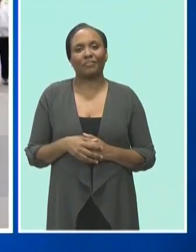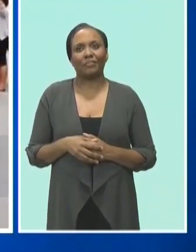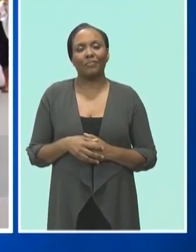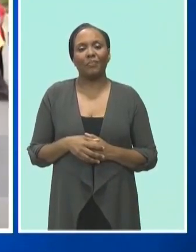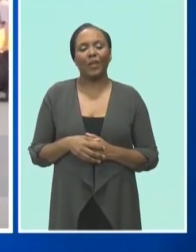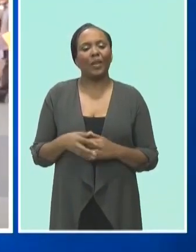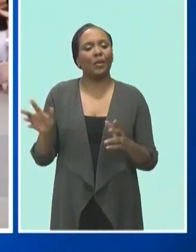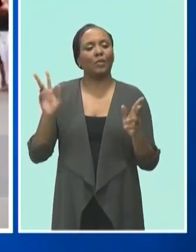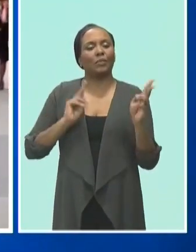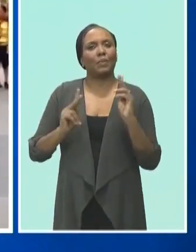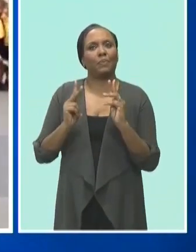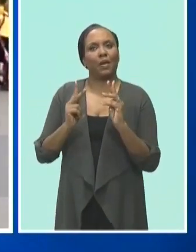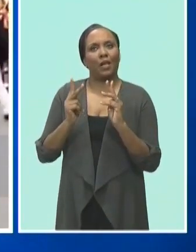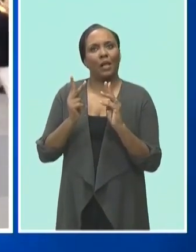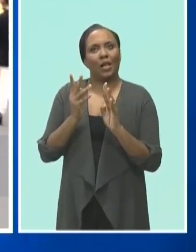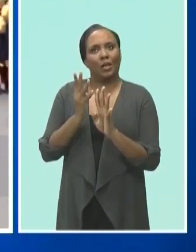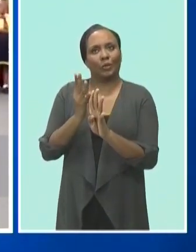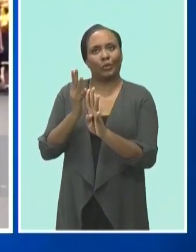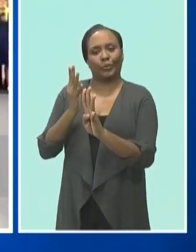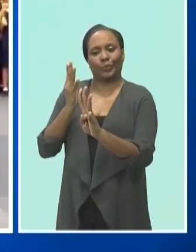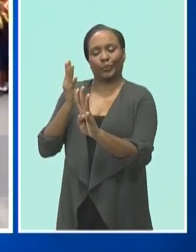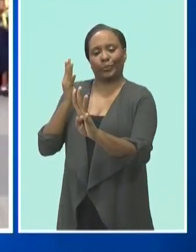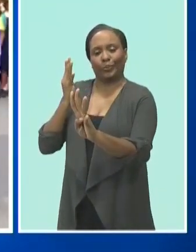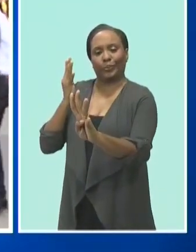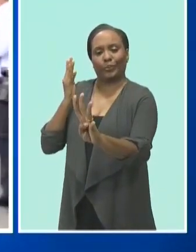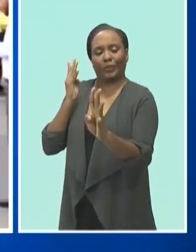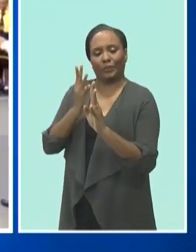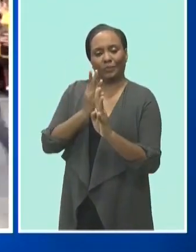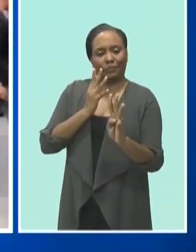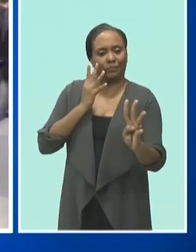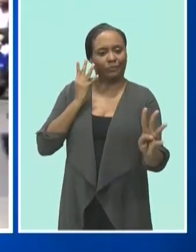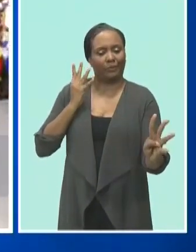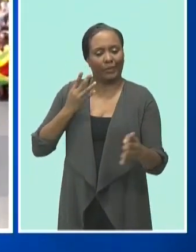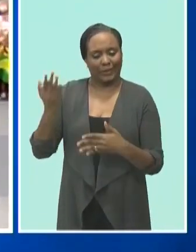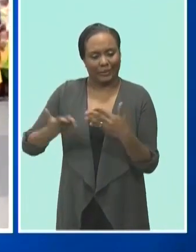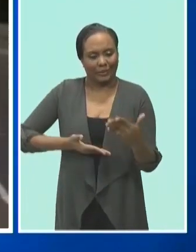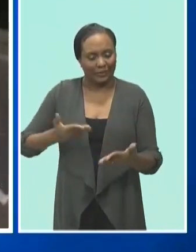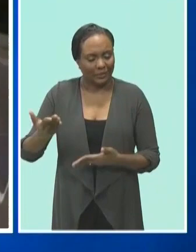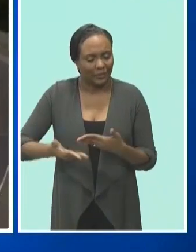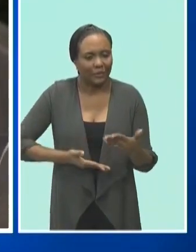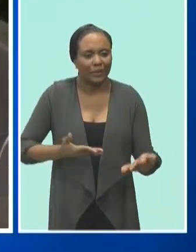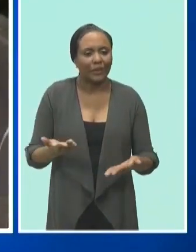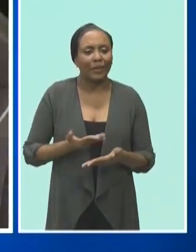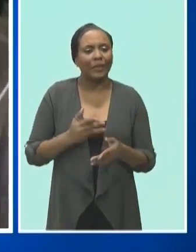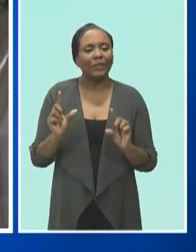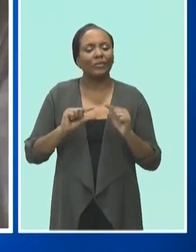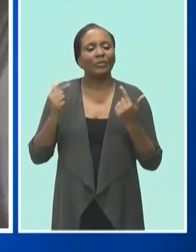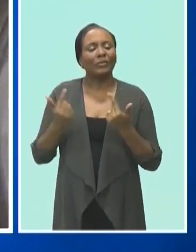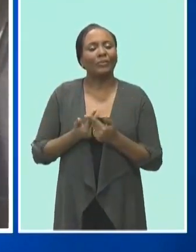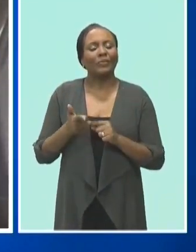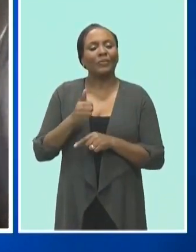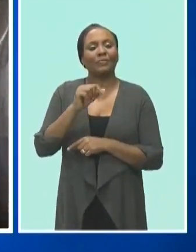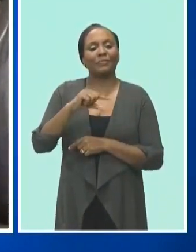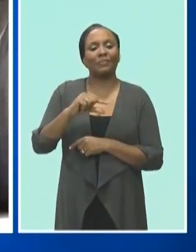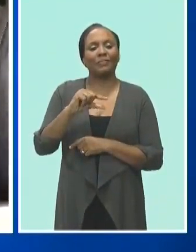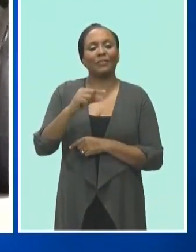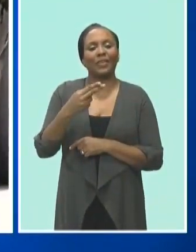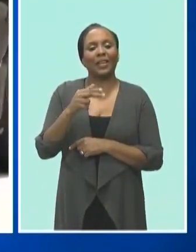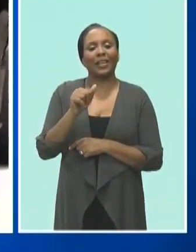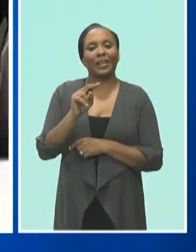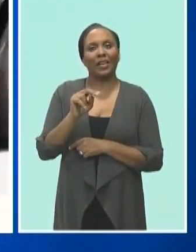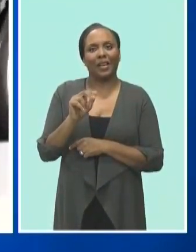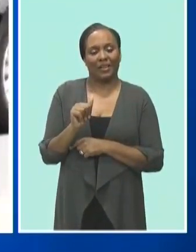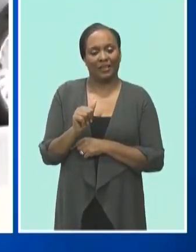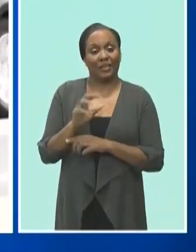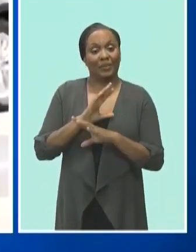persons aligned the parameters of security to wave and echo songs of welcome to the visiting delegation. The vehicles and places visited by the